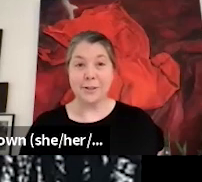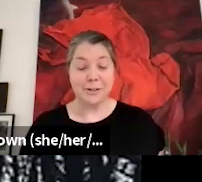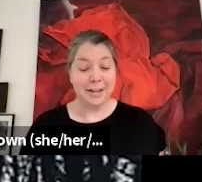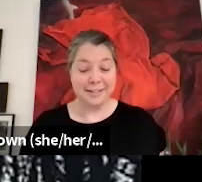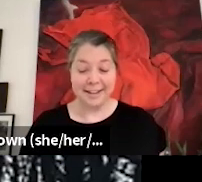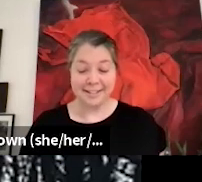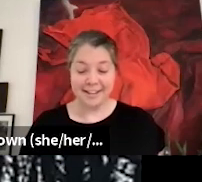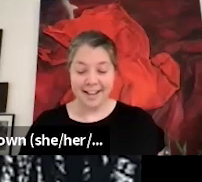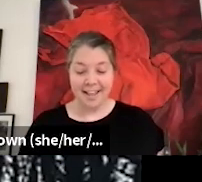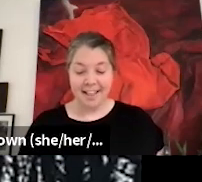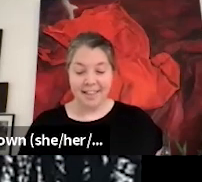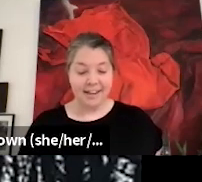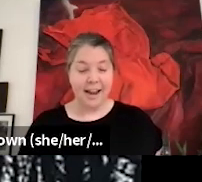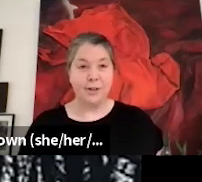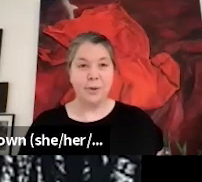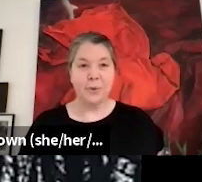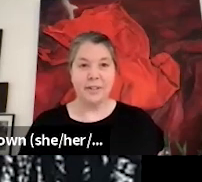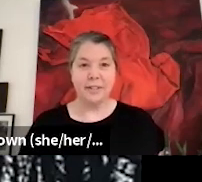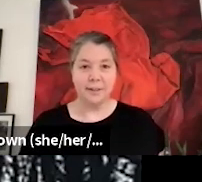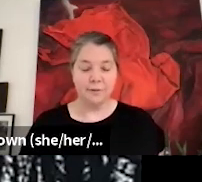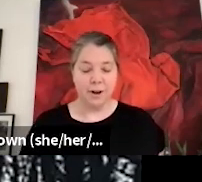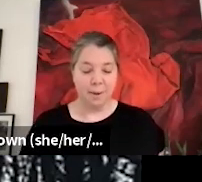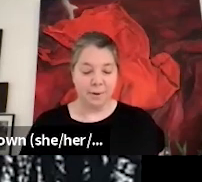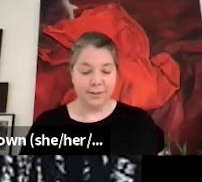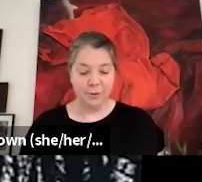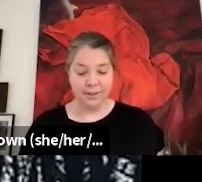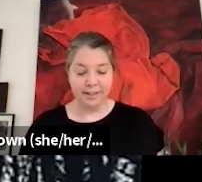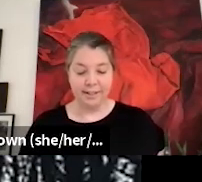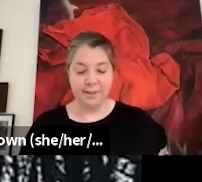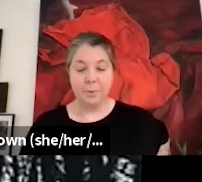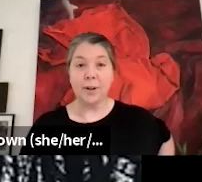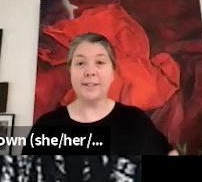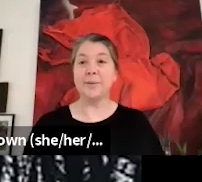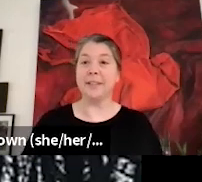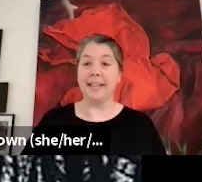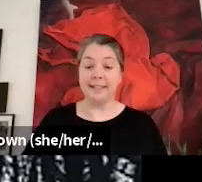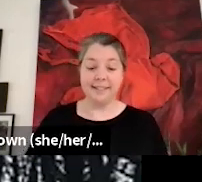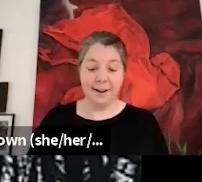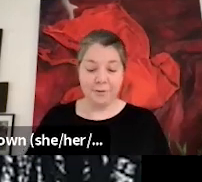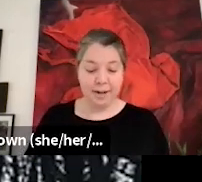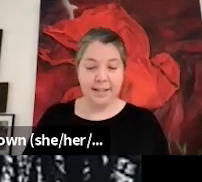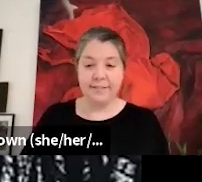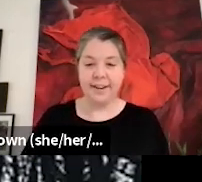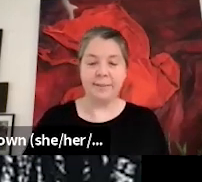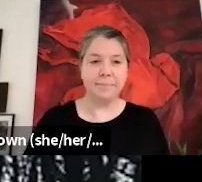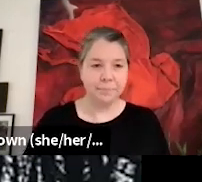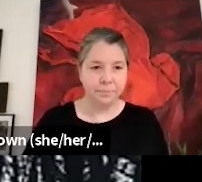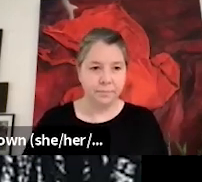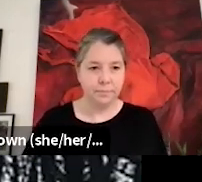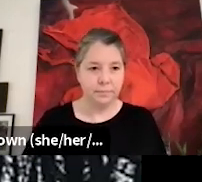the research tells us, that the natural world is a phenomenal tool that supports the release of